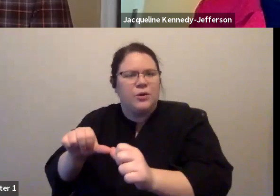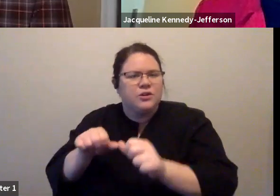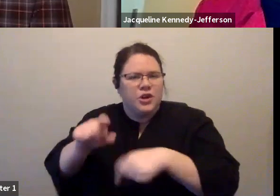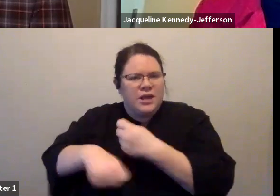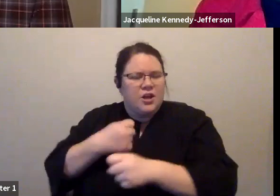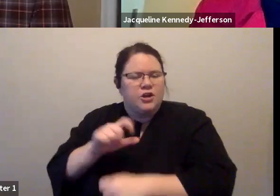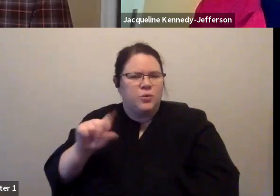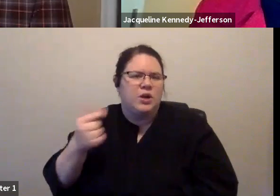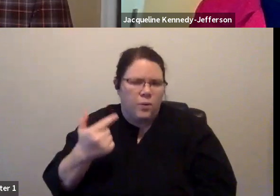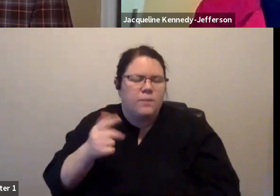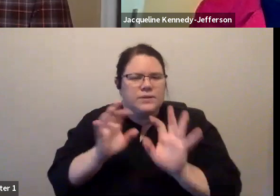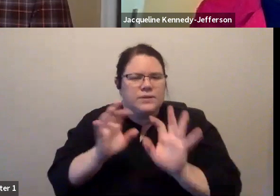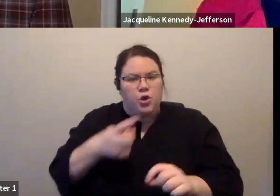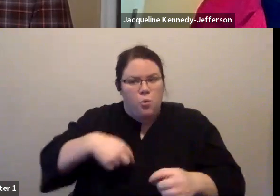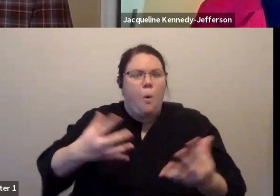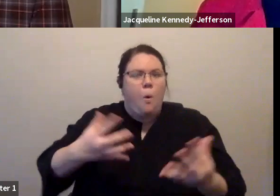forward.